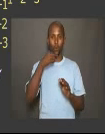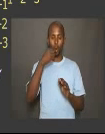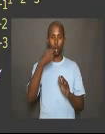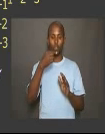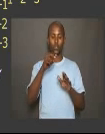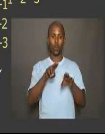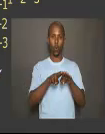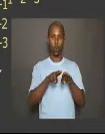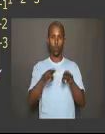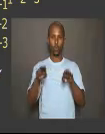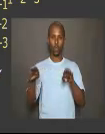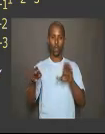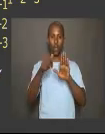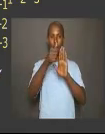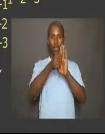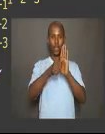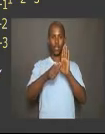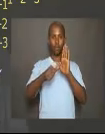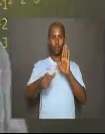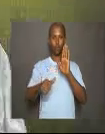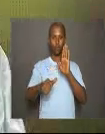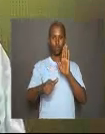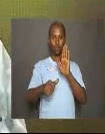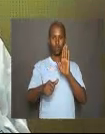the horizontal asymptote.